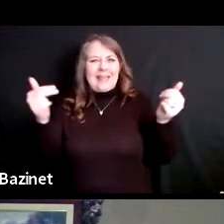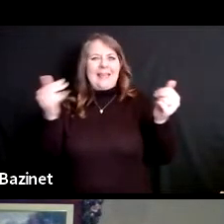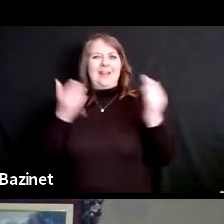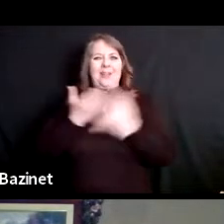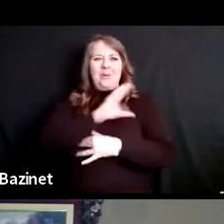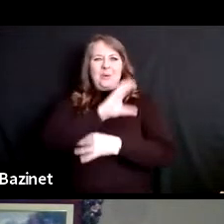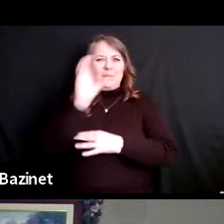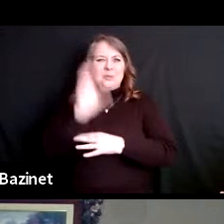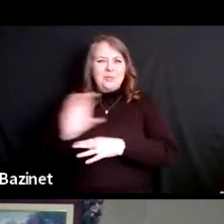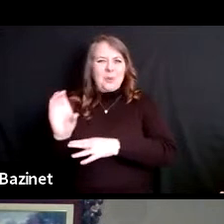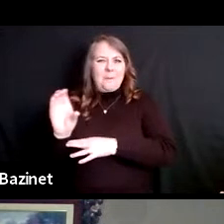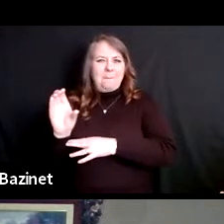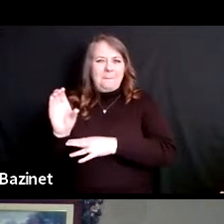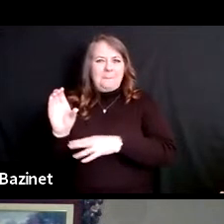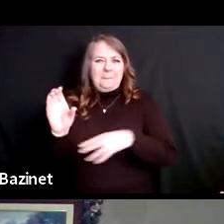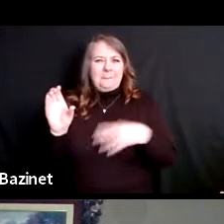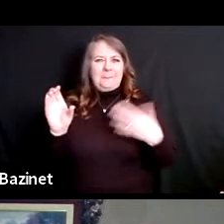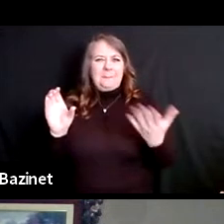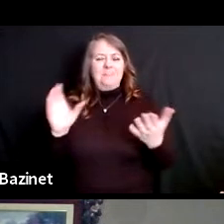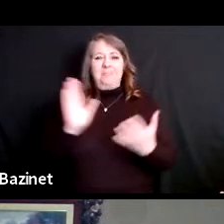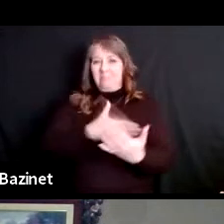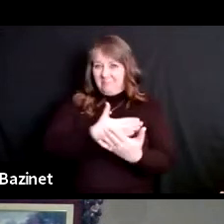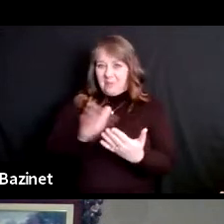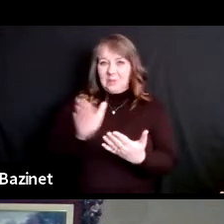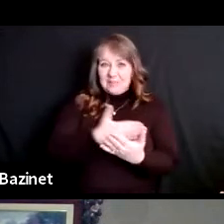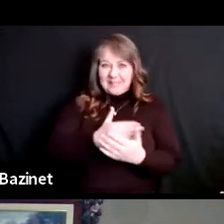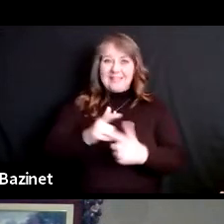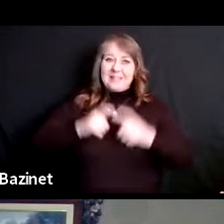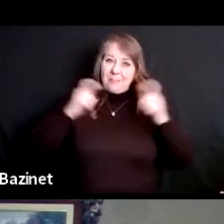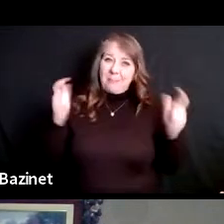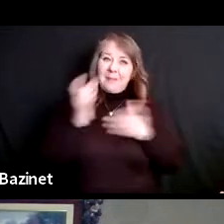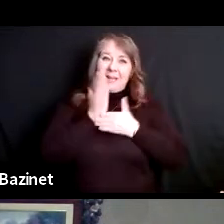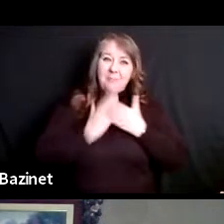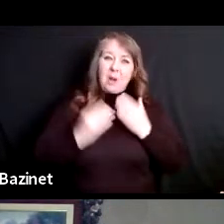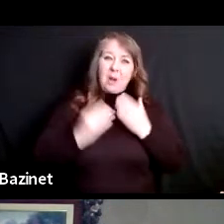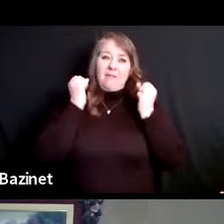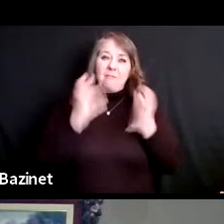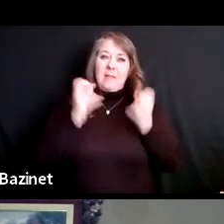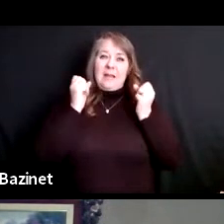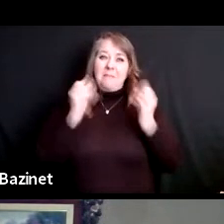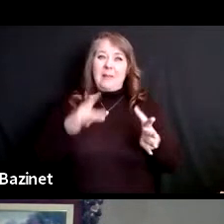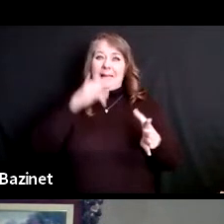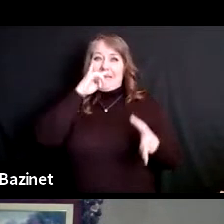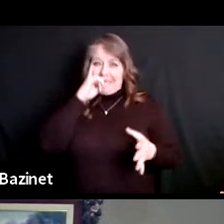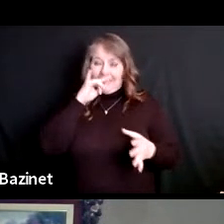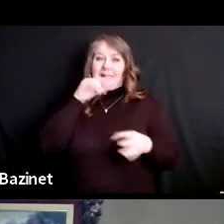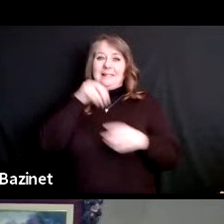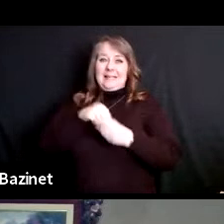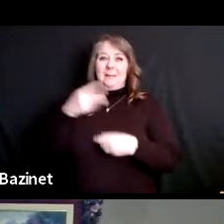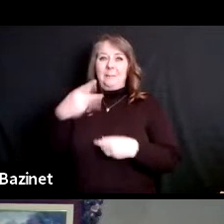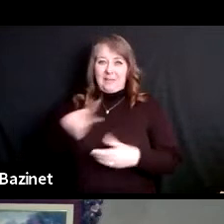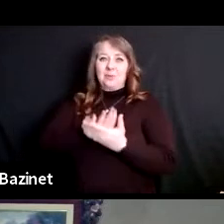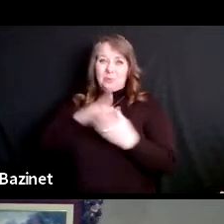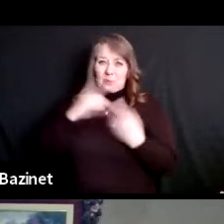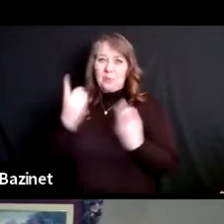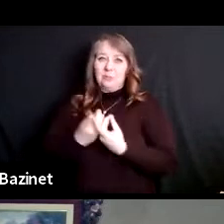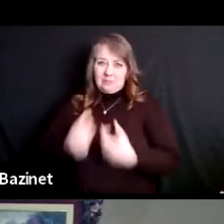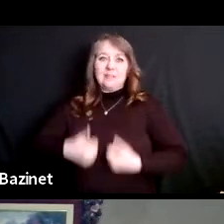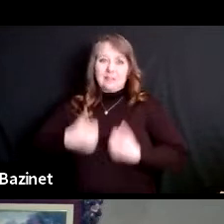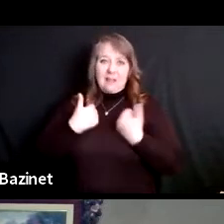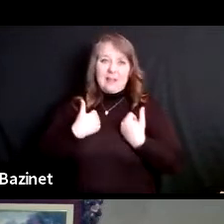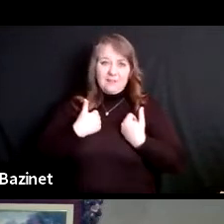Zoom call? Music is a big part of many, many kids in our Pasco School District's lives,